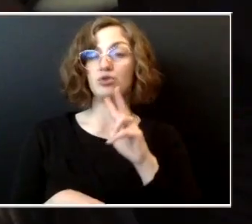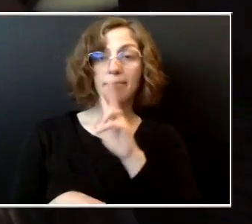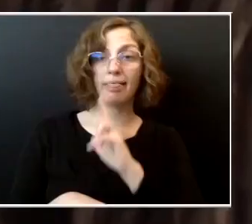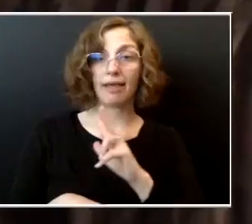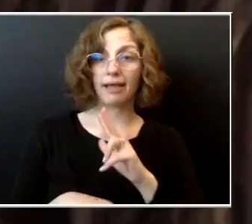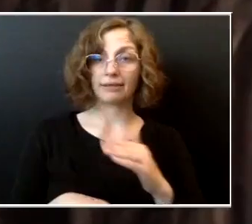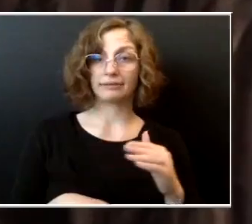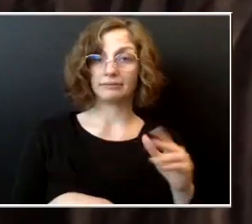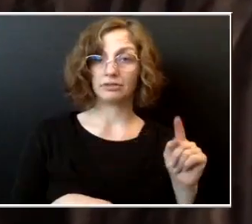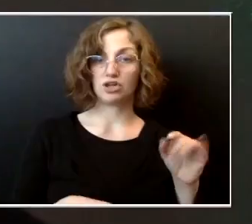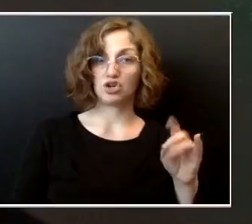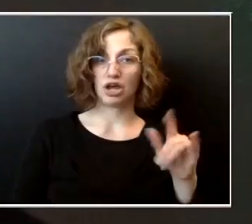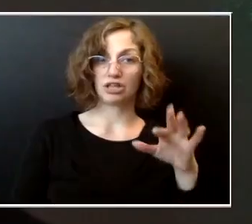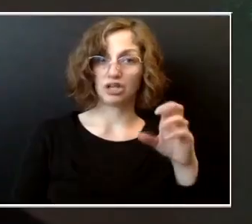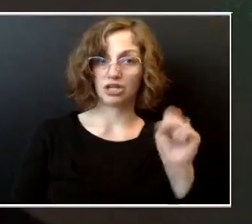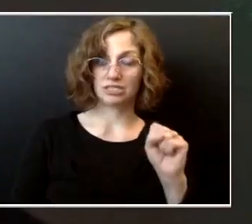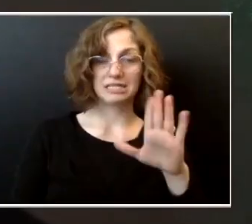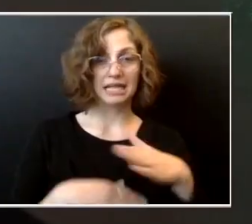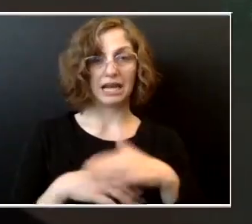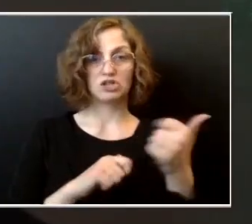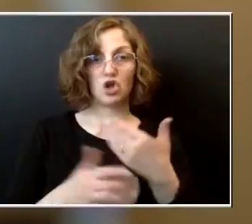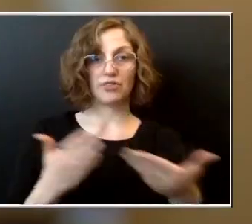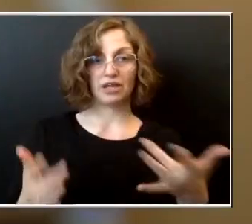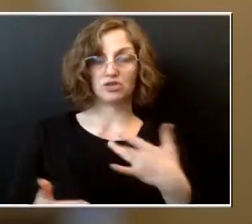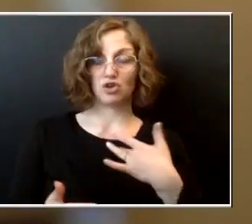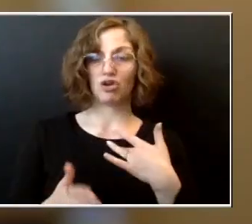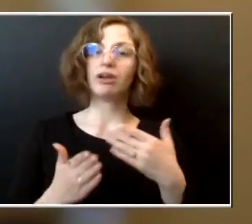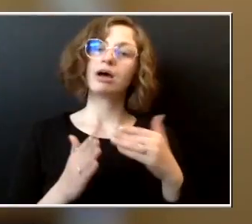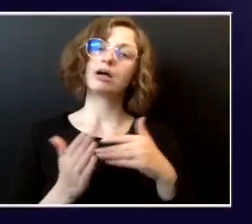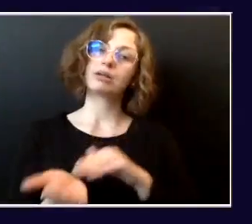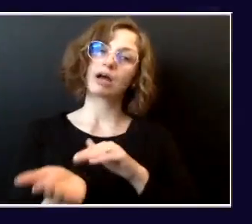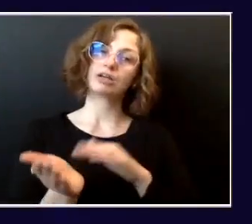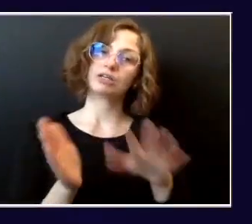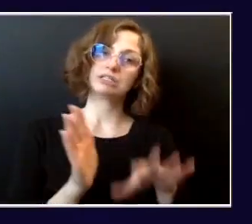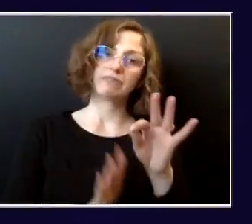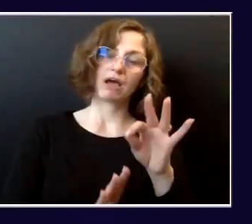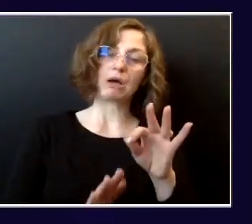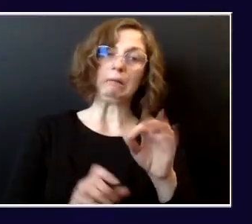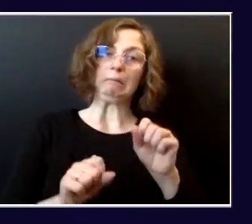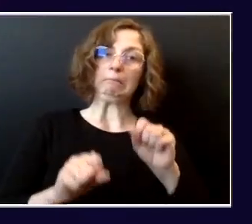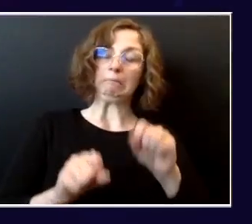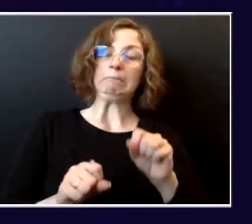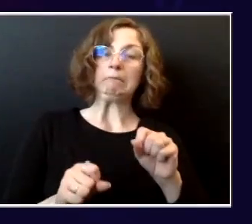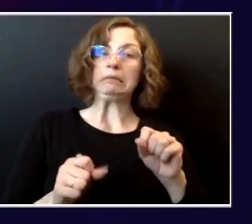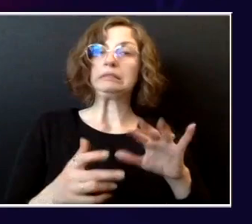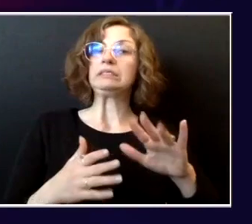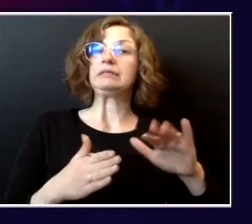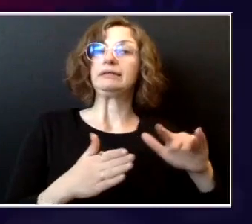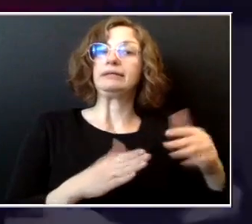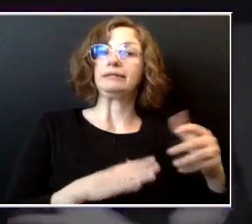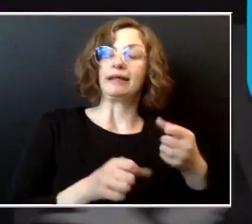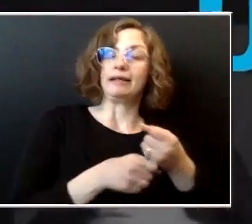doctors discovered a potentially deadly condition and how they saved her life.